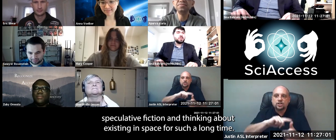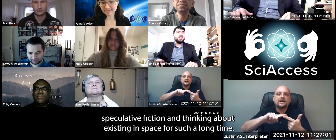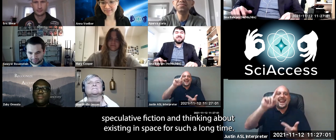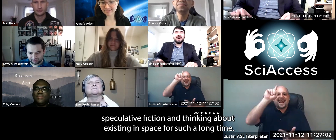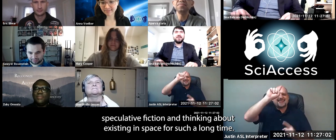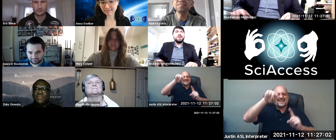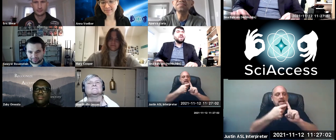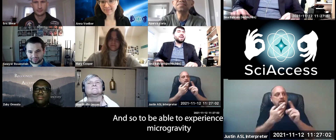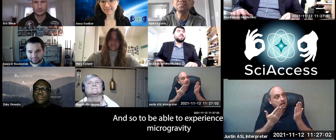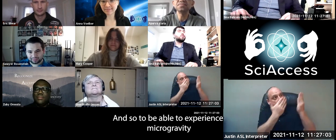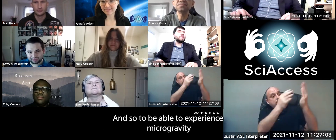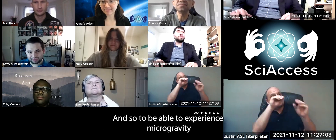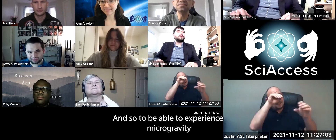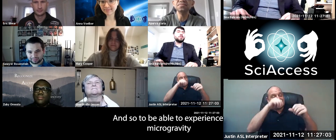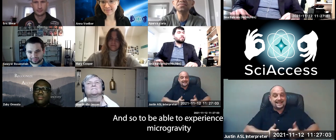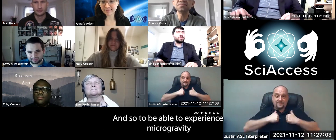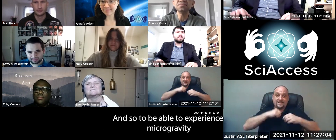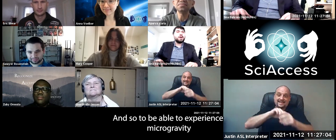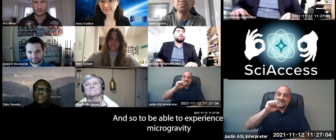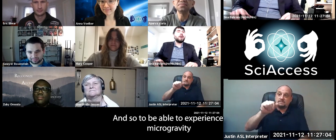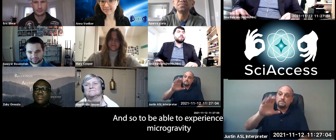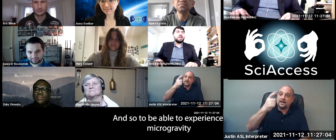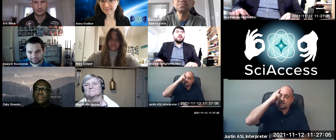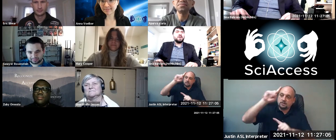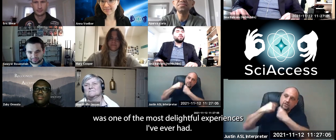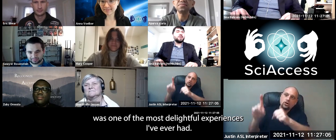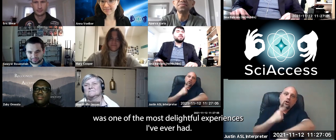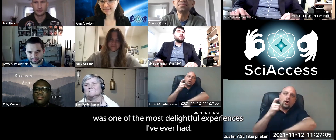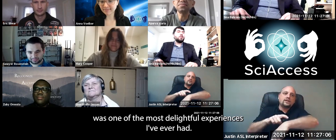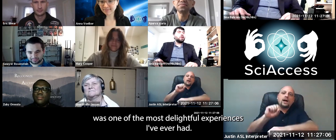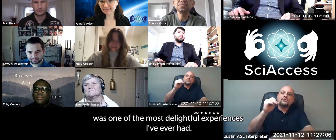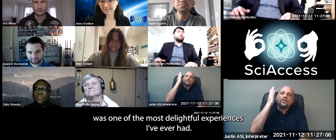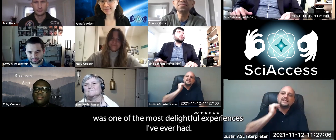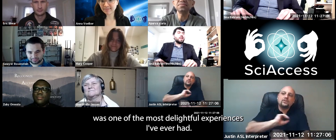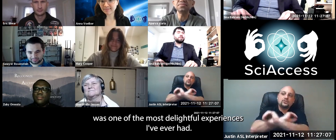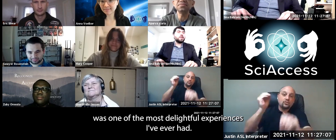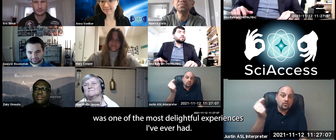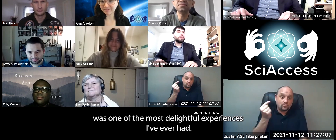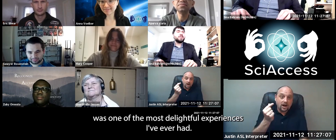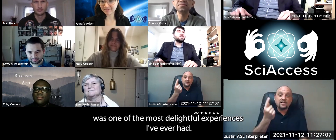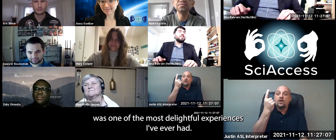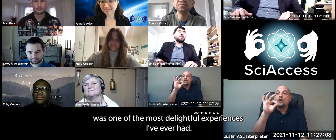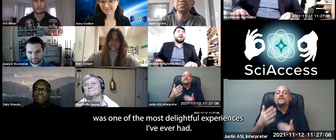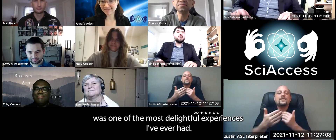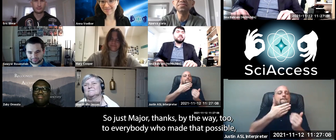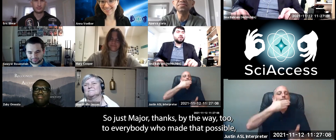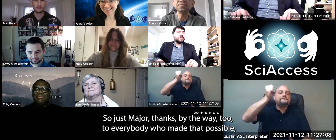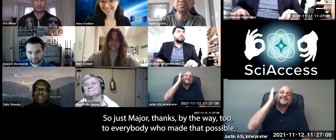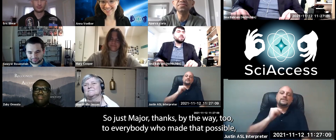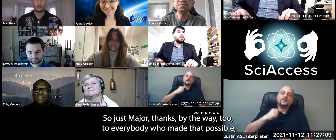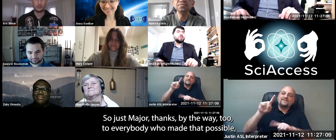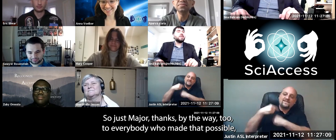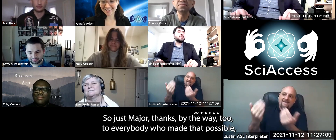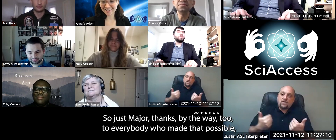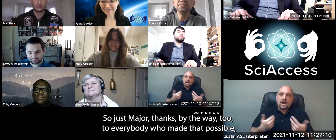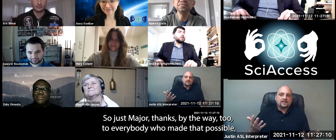for such a long time. And so to be able to experience microgravity was one of the most delightful experiences I've ever had. So